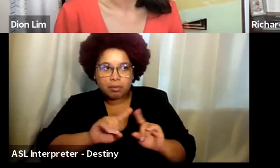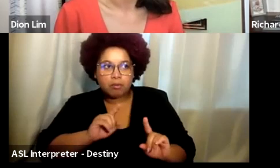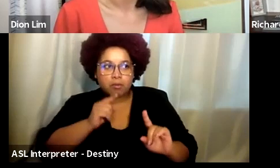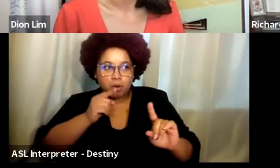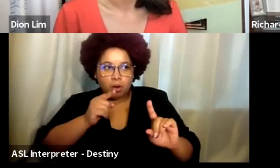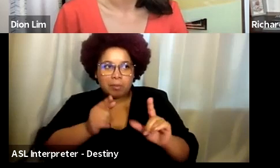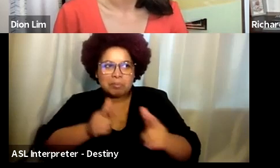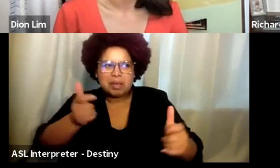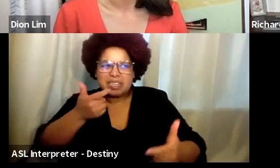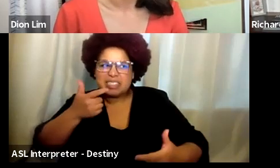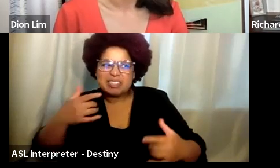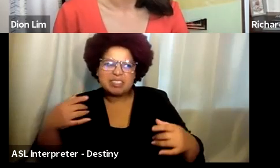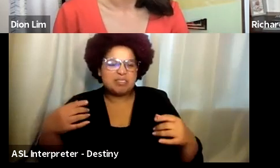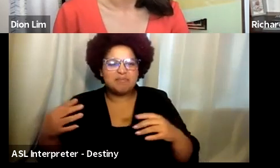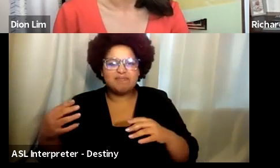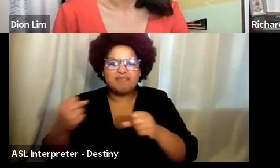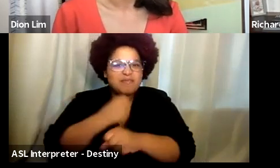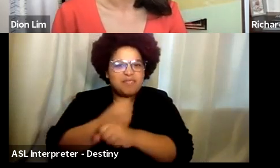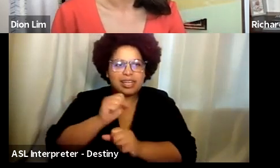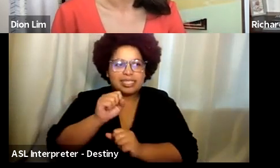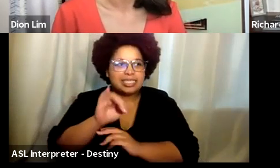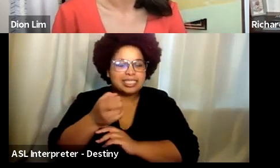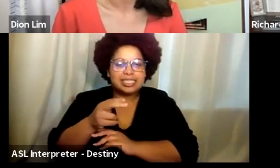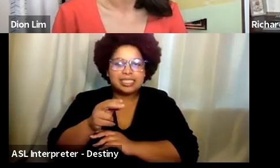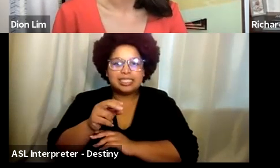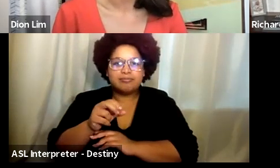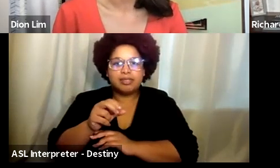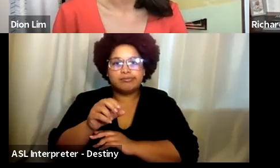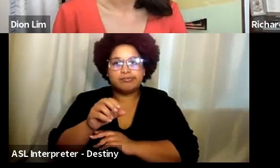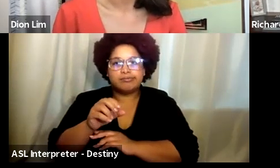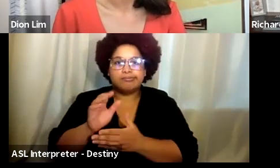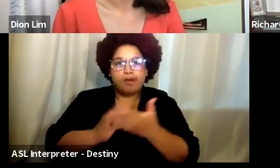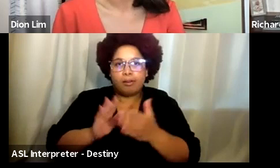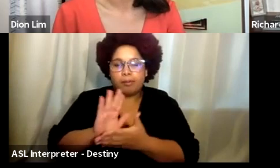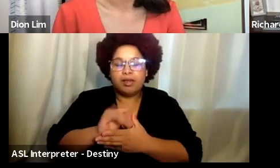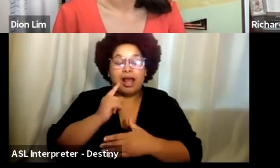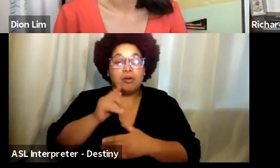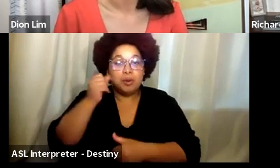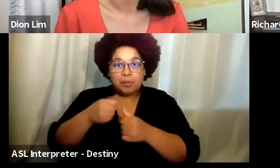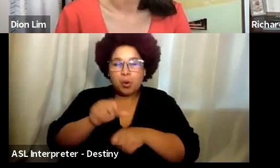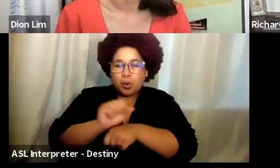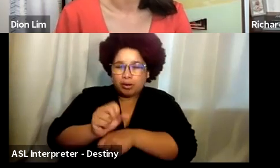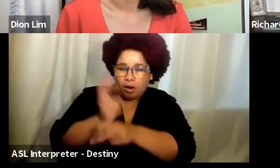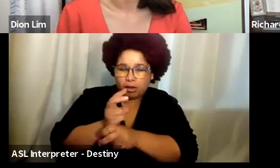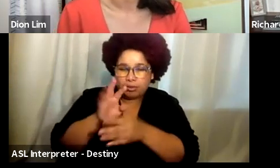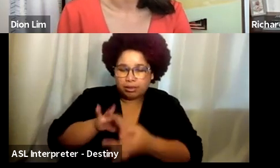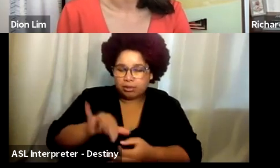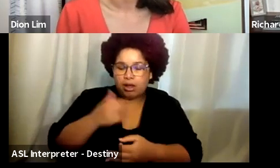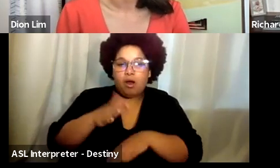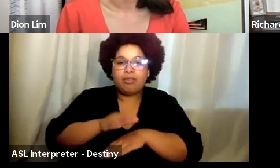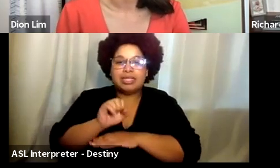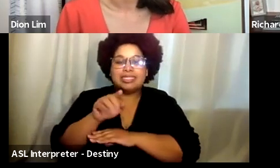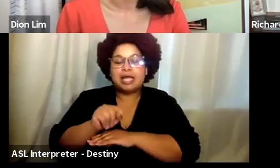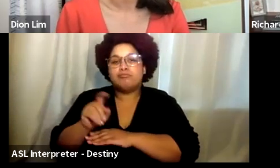going to be the biggest fight scene. And so I worked really, really hard on that. And I remember being on set and the director,